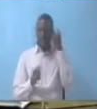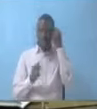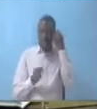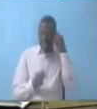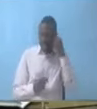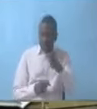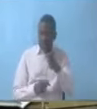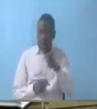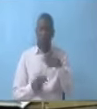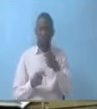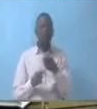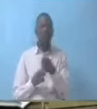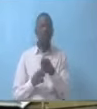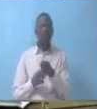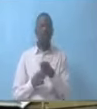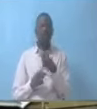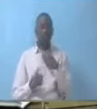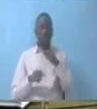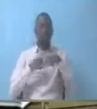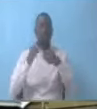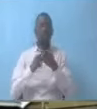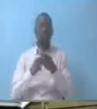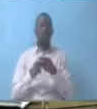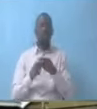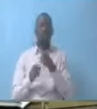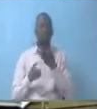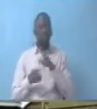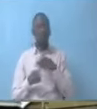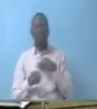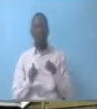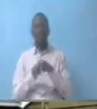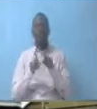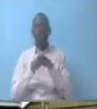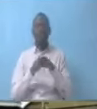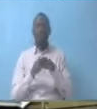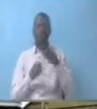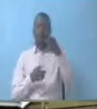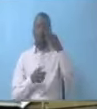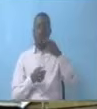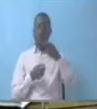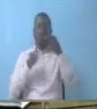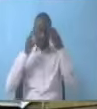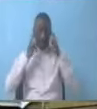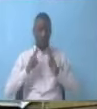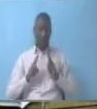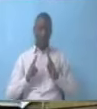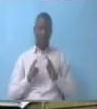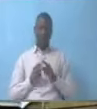case, maybe the council. But I'm not quarreling with your assessment of it.